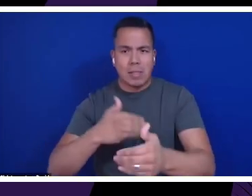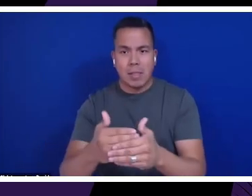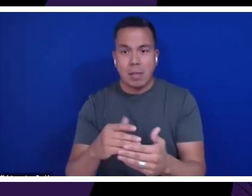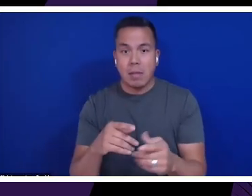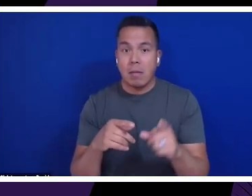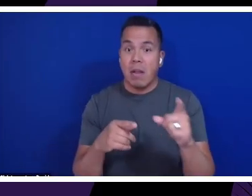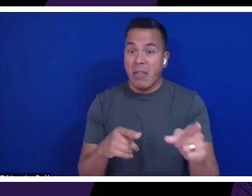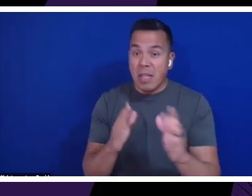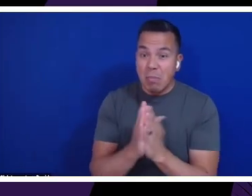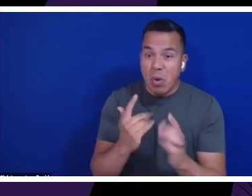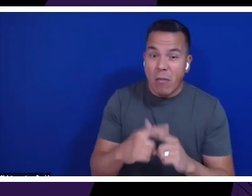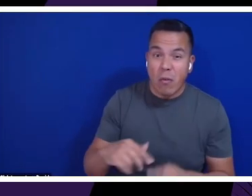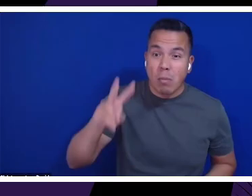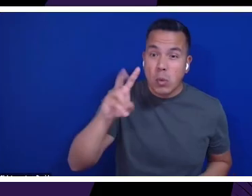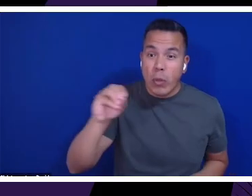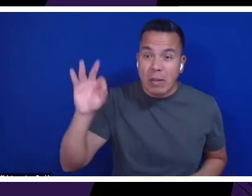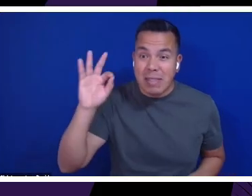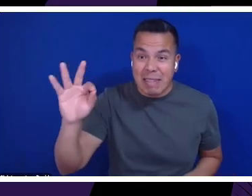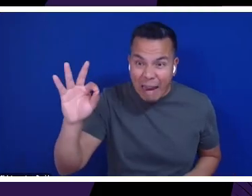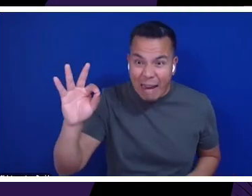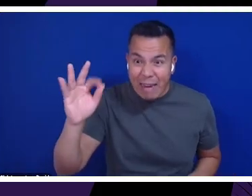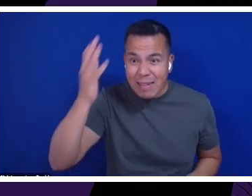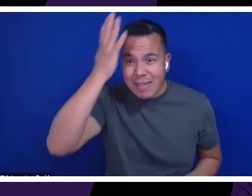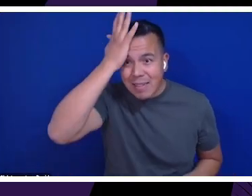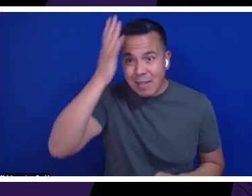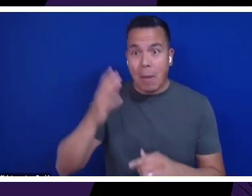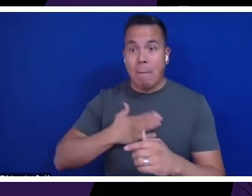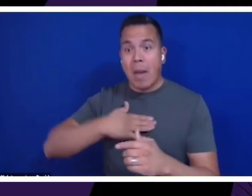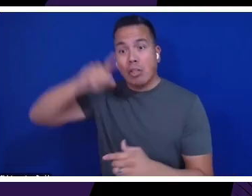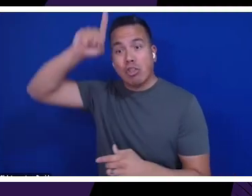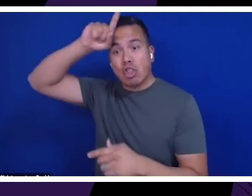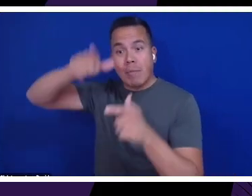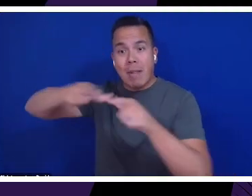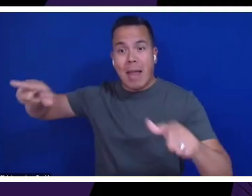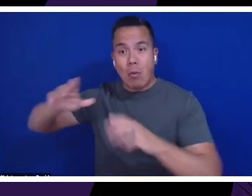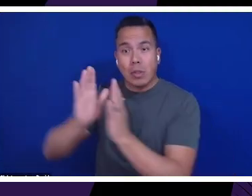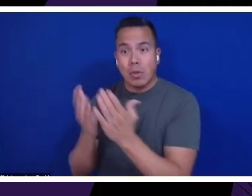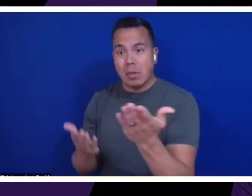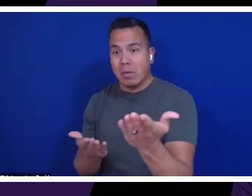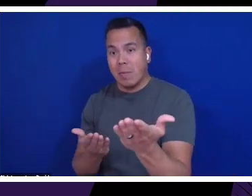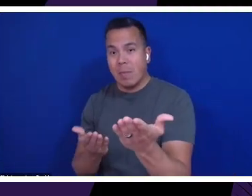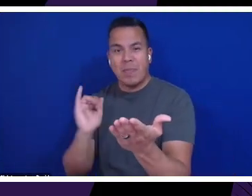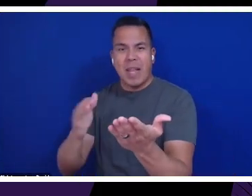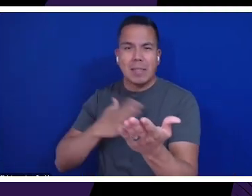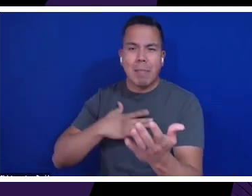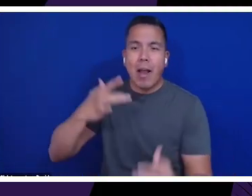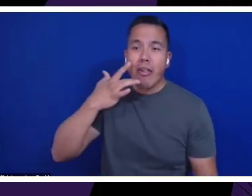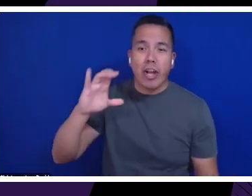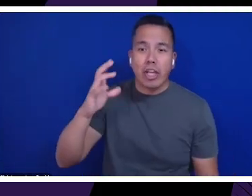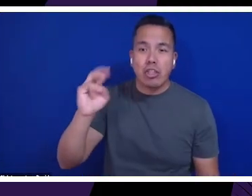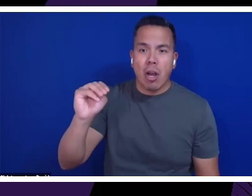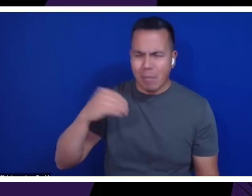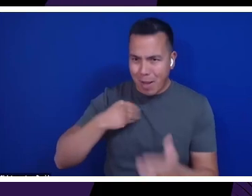frickin' 2009. I got the original German version here, kind of as my little lucky charm. And I bought this copy